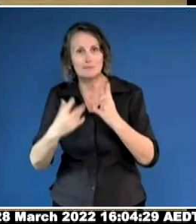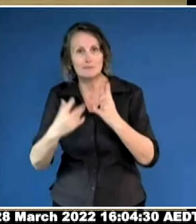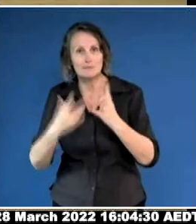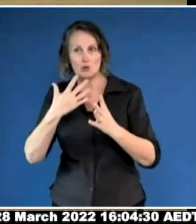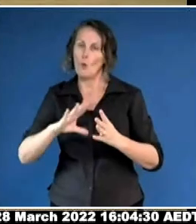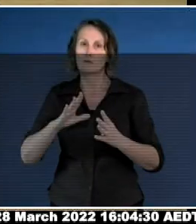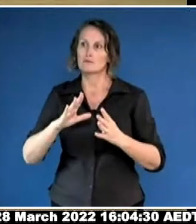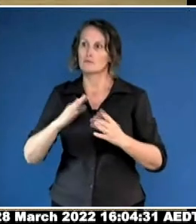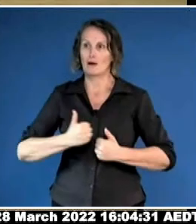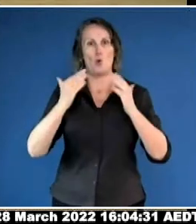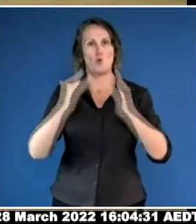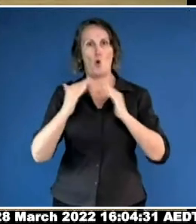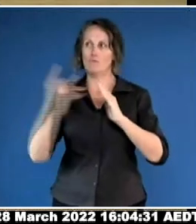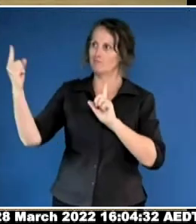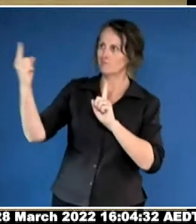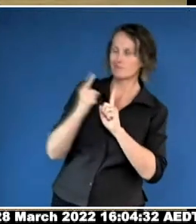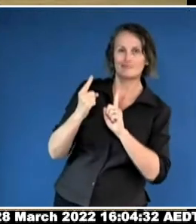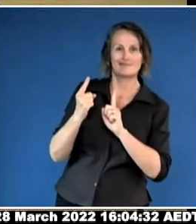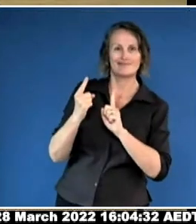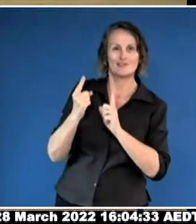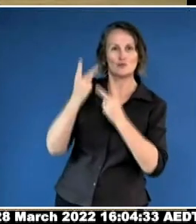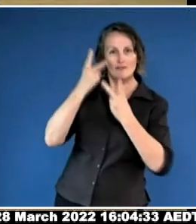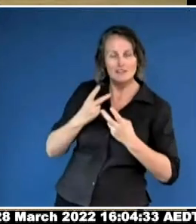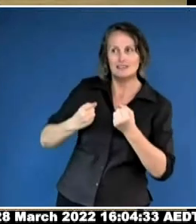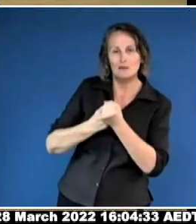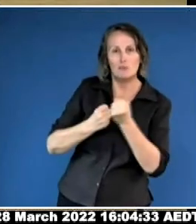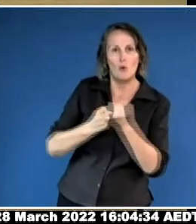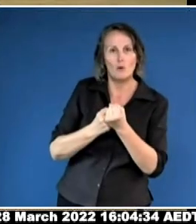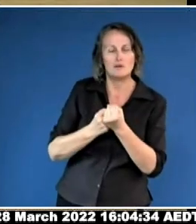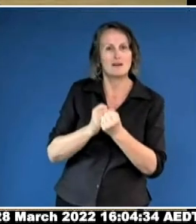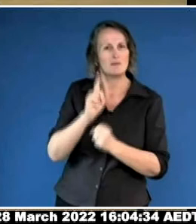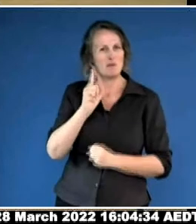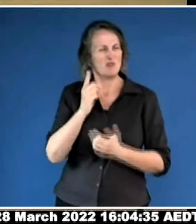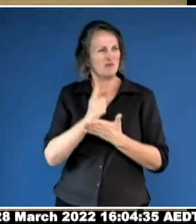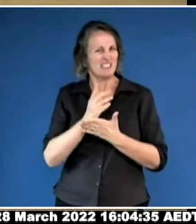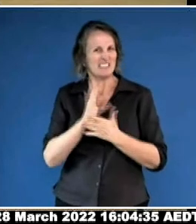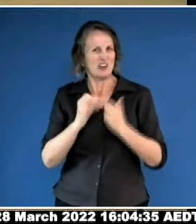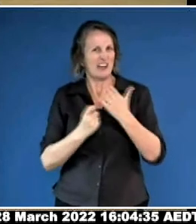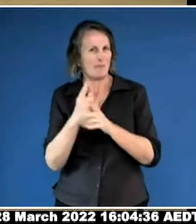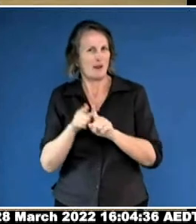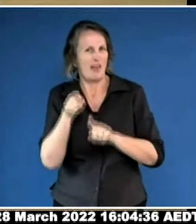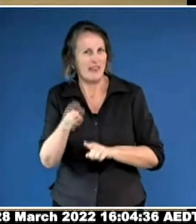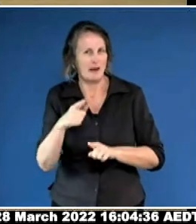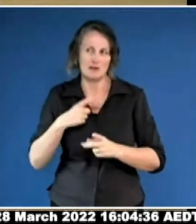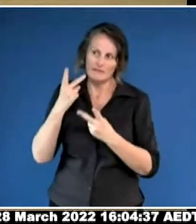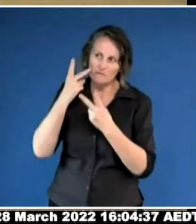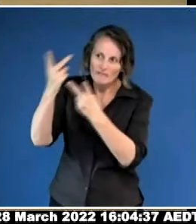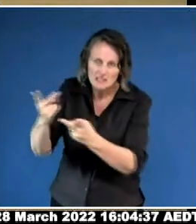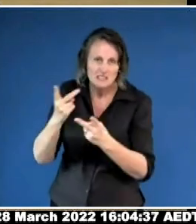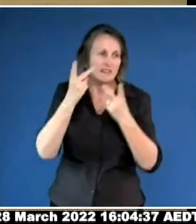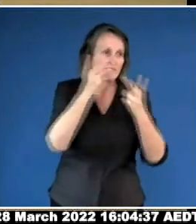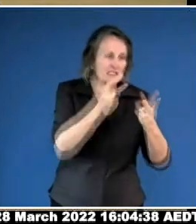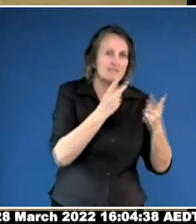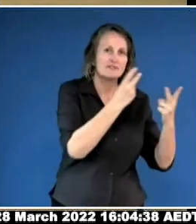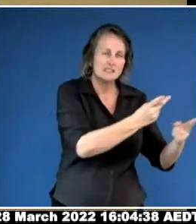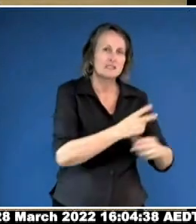day programs and institutional settings rather than in the community, going into people's homes with experienced workers. Working in the private